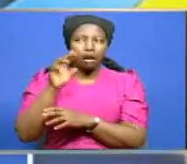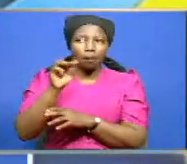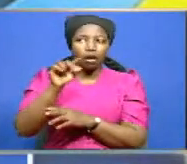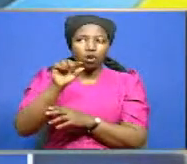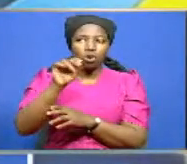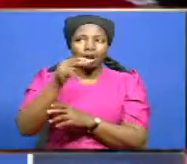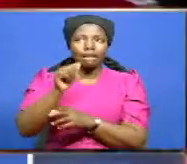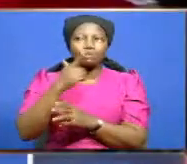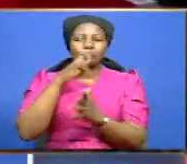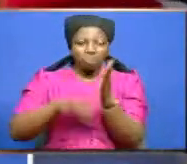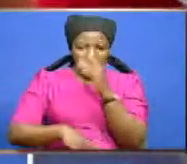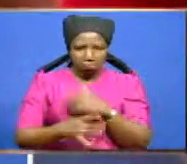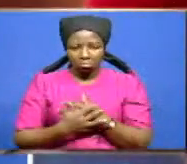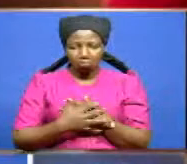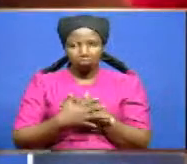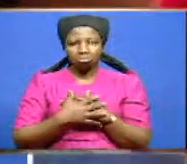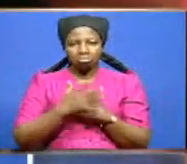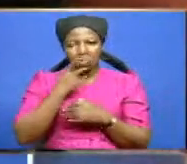school.